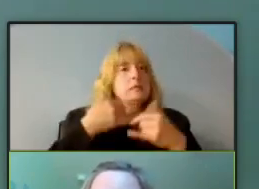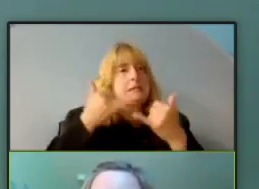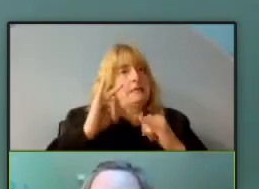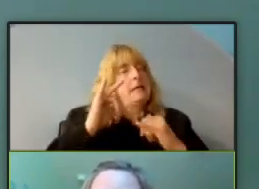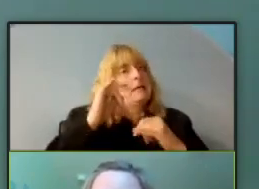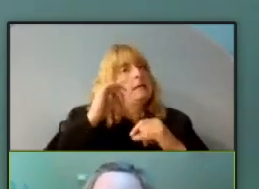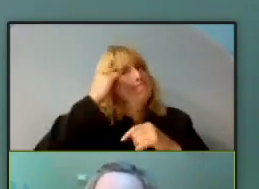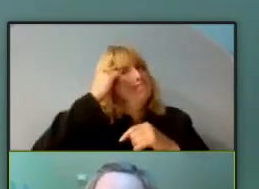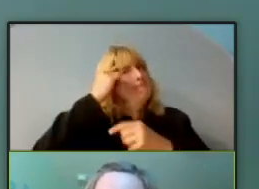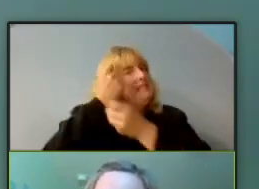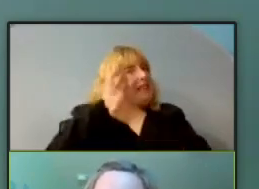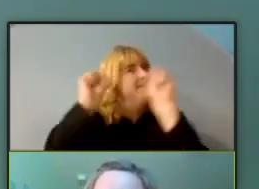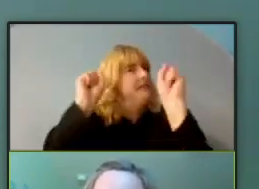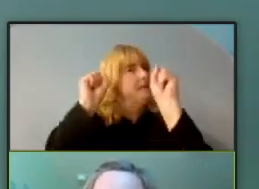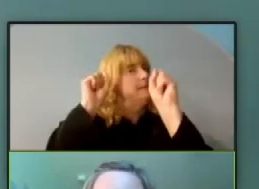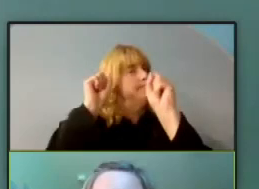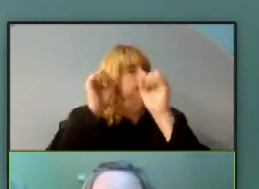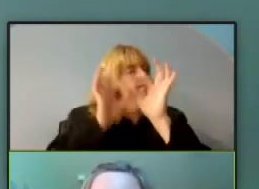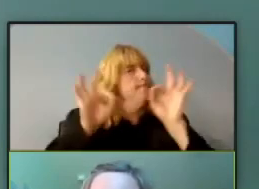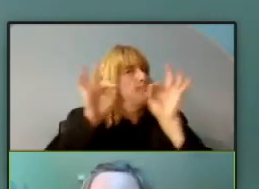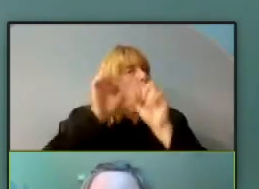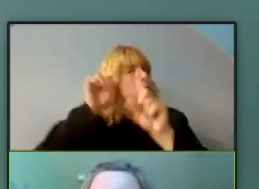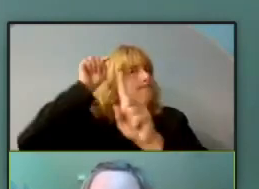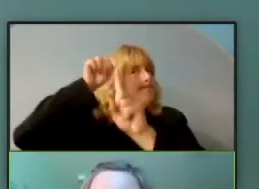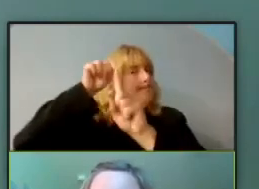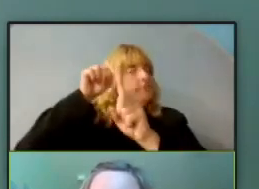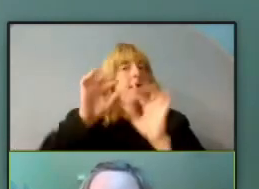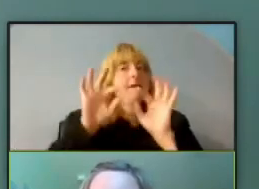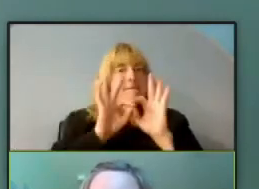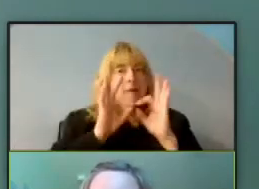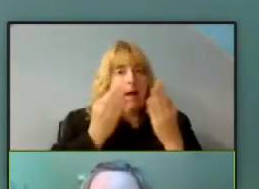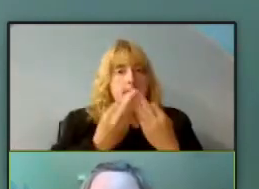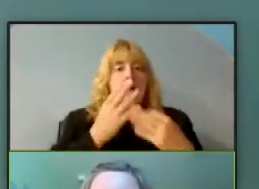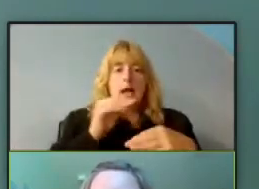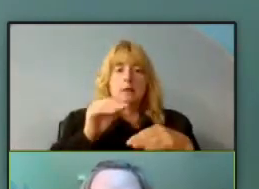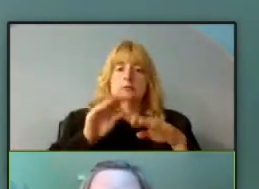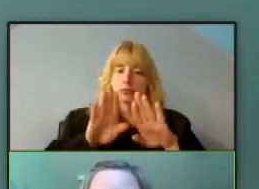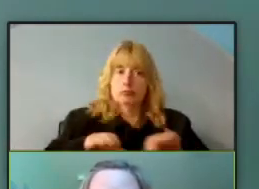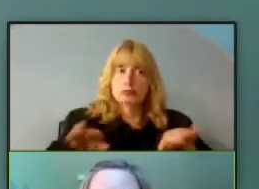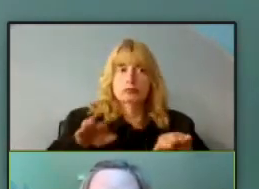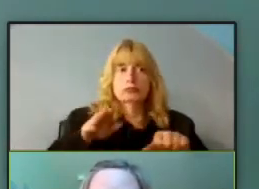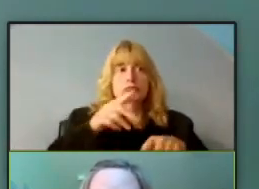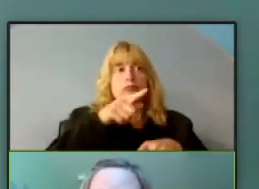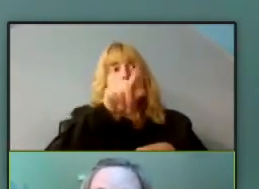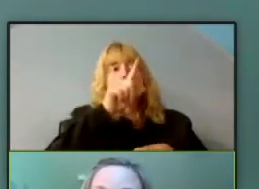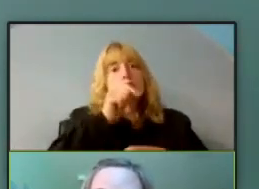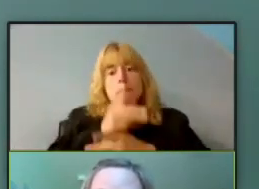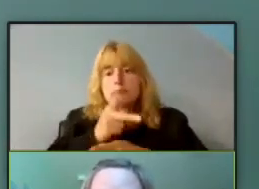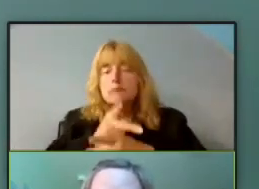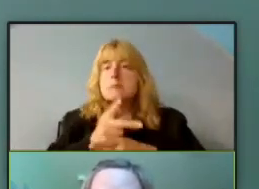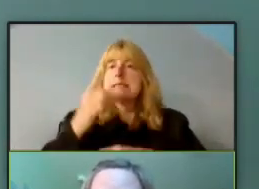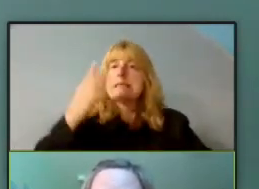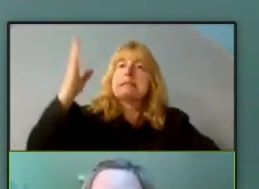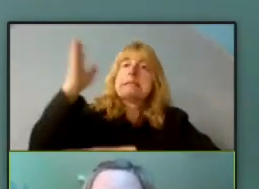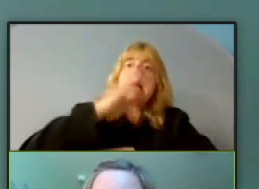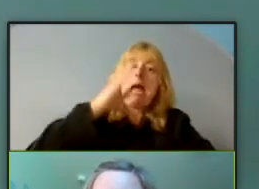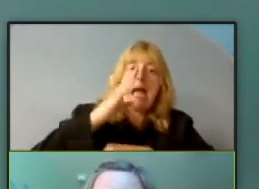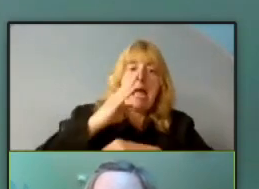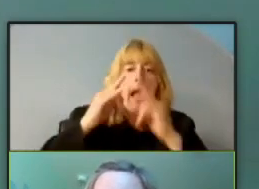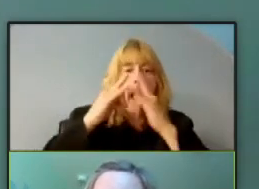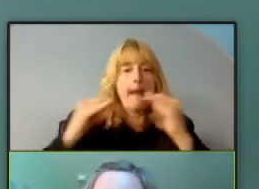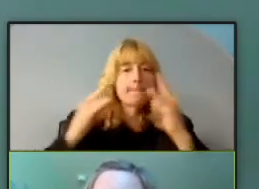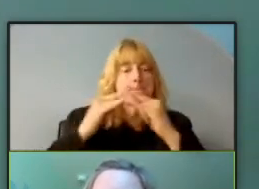priority of the state of Michigan, is making sure that families and child care providers, day camp operators, that all of us have a